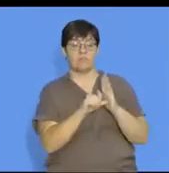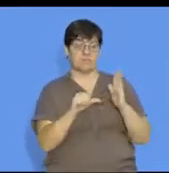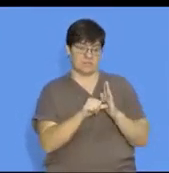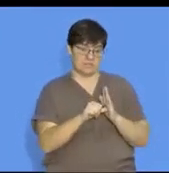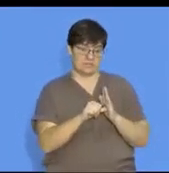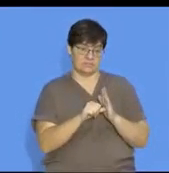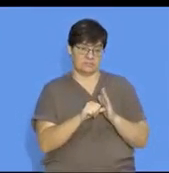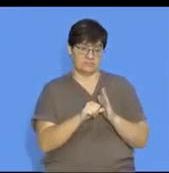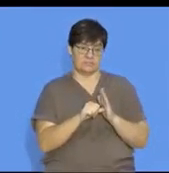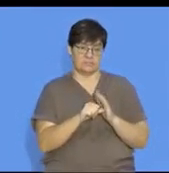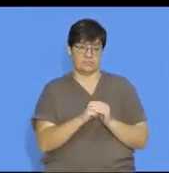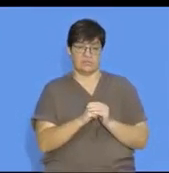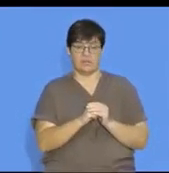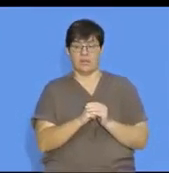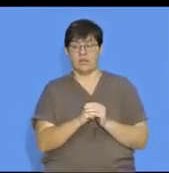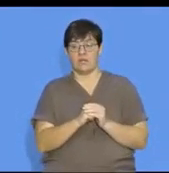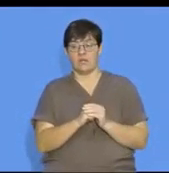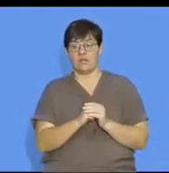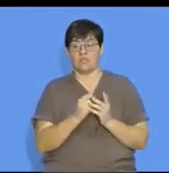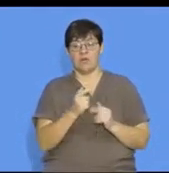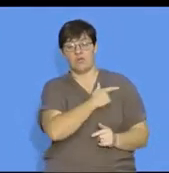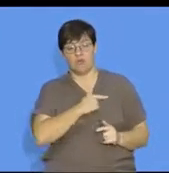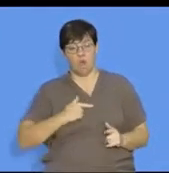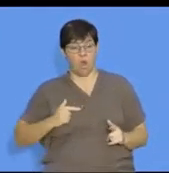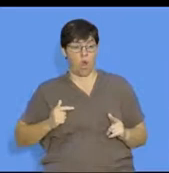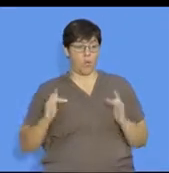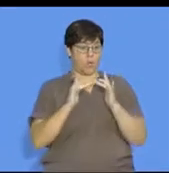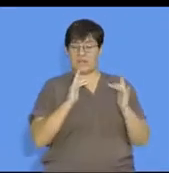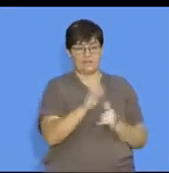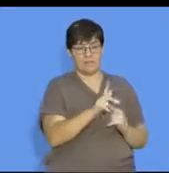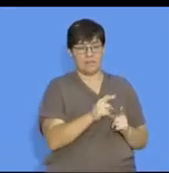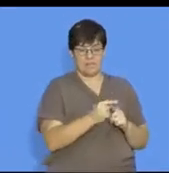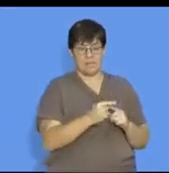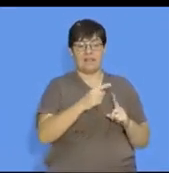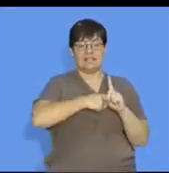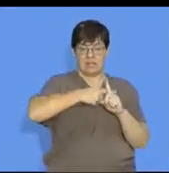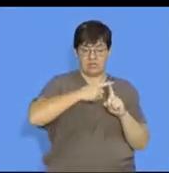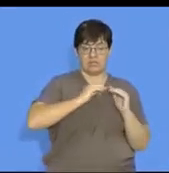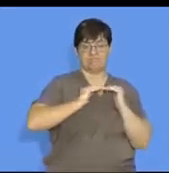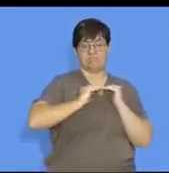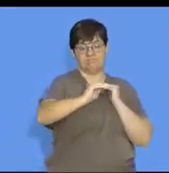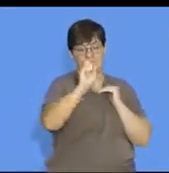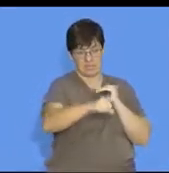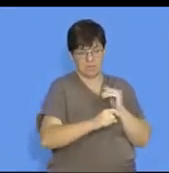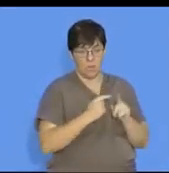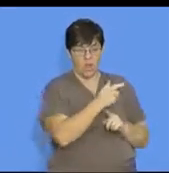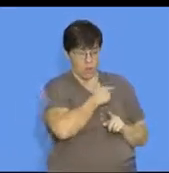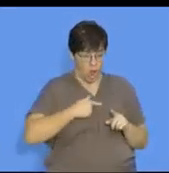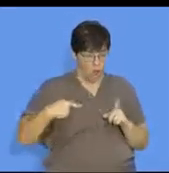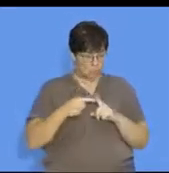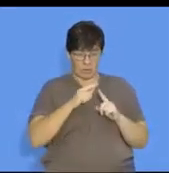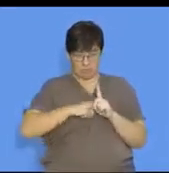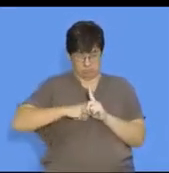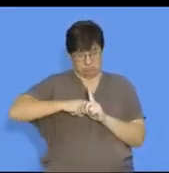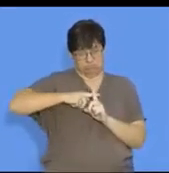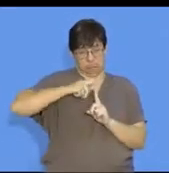investigation is also very important. So we need not connect it for a very long time, and we need to keep the temperature constant because there are